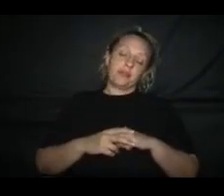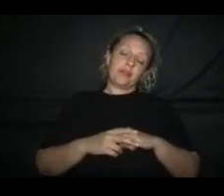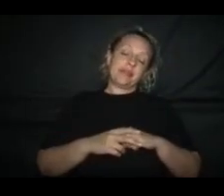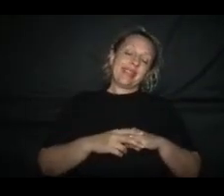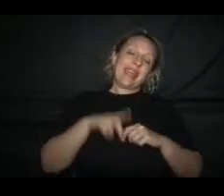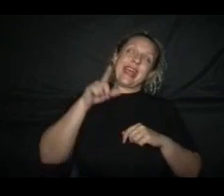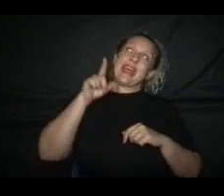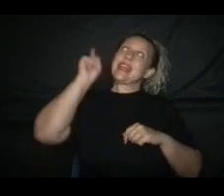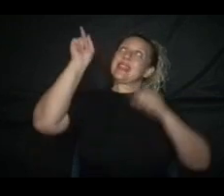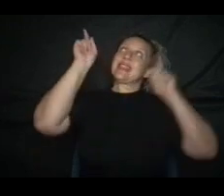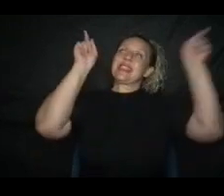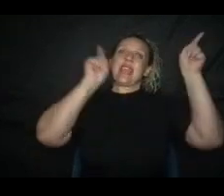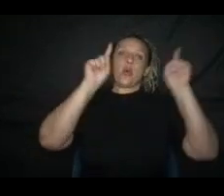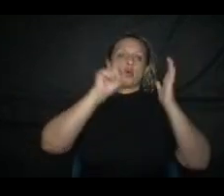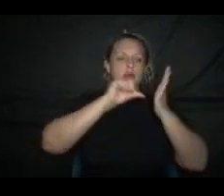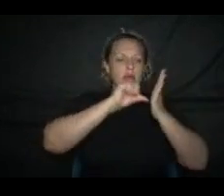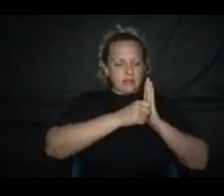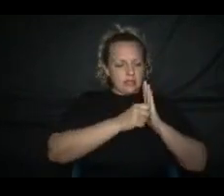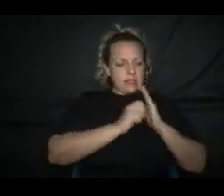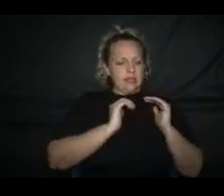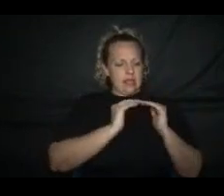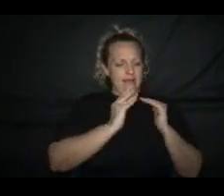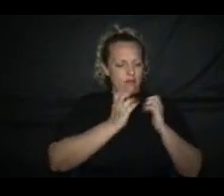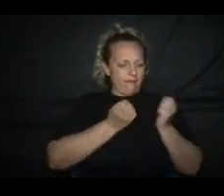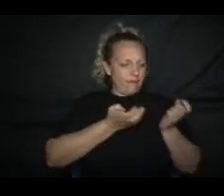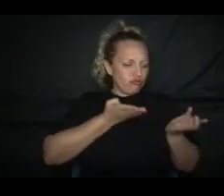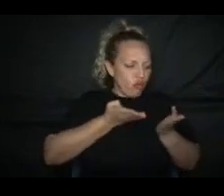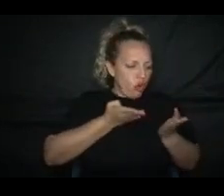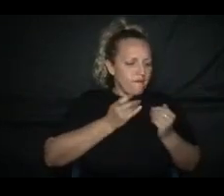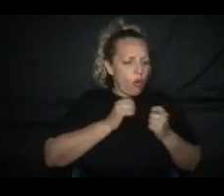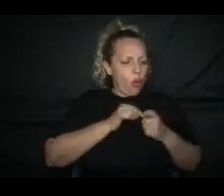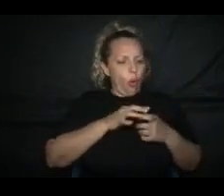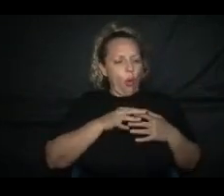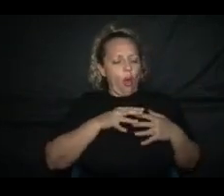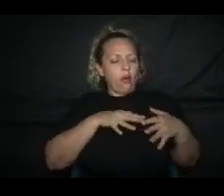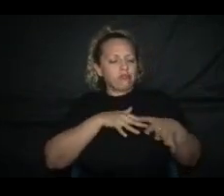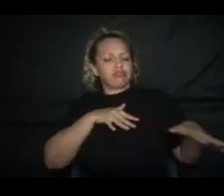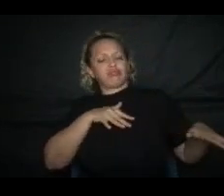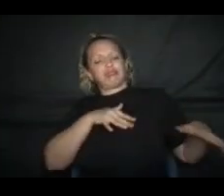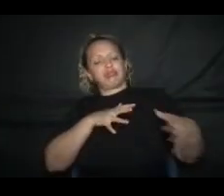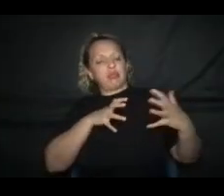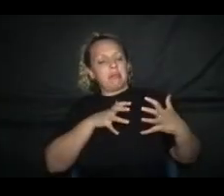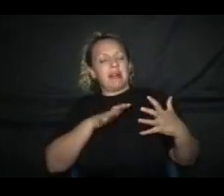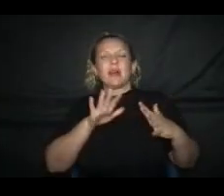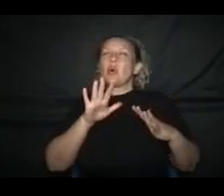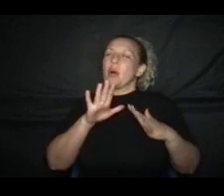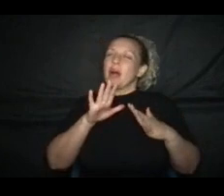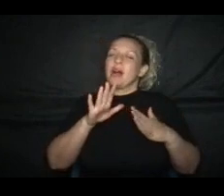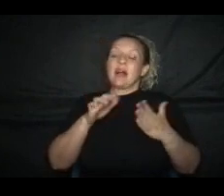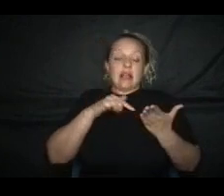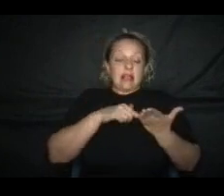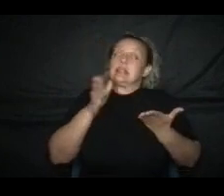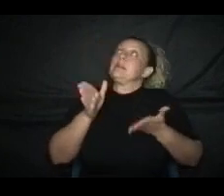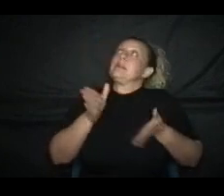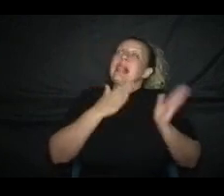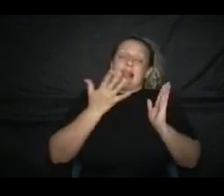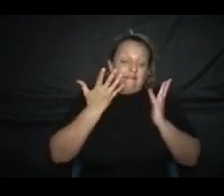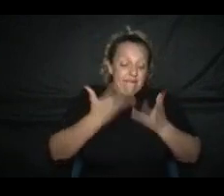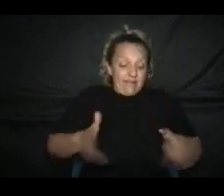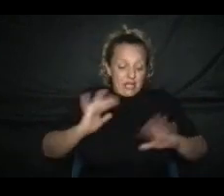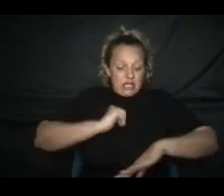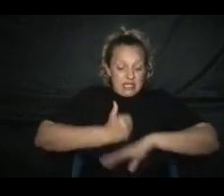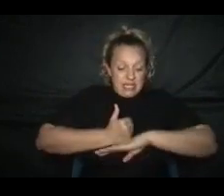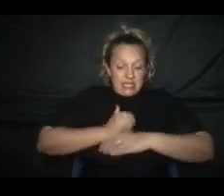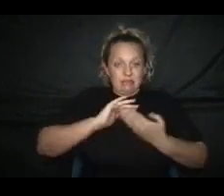the concern of, oh, level of service or congestion. Well, as part of this plan, the city's level of